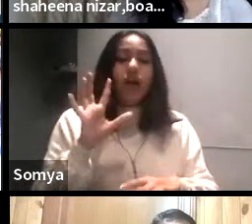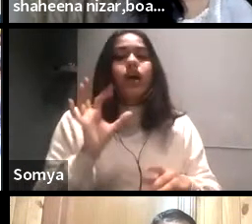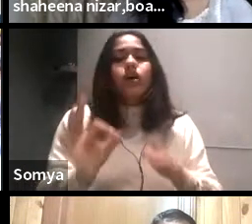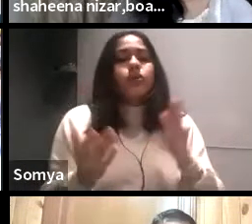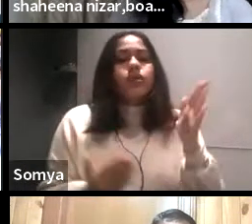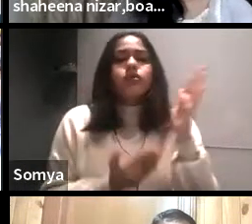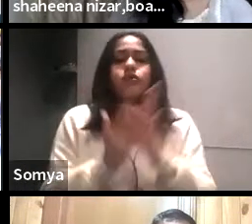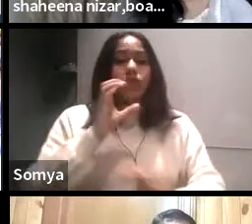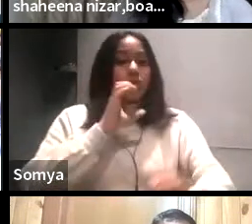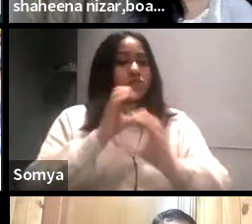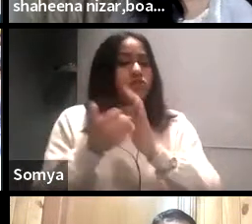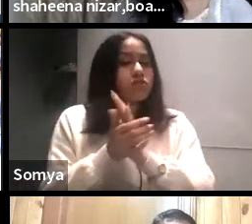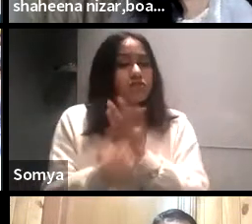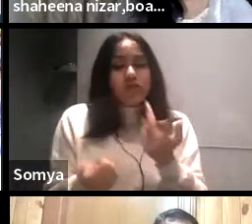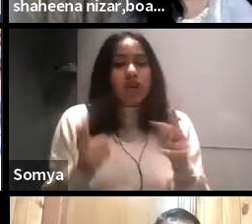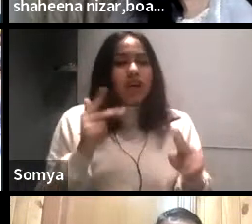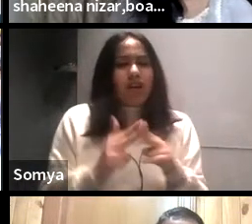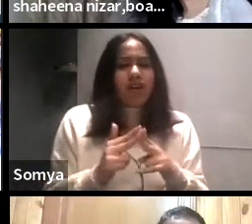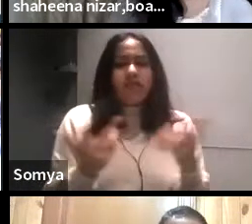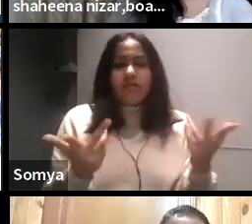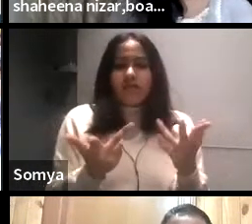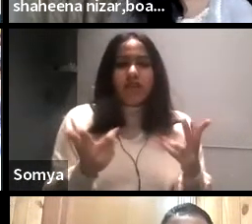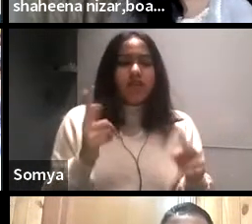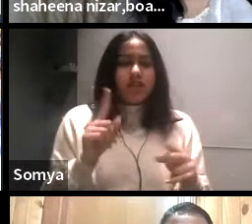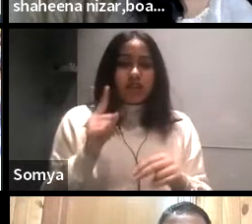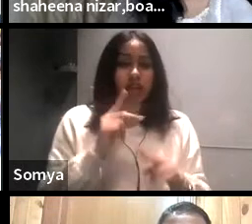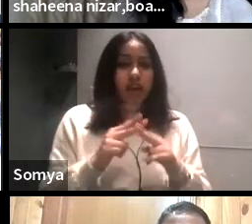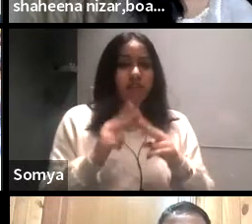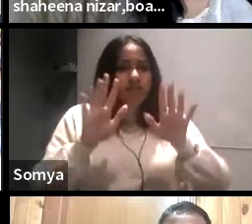the communication skills rather than looking at, have